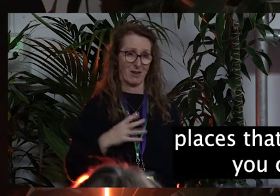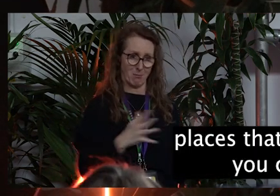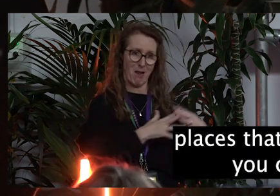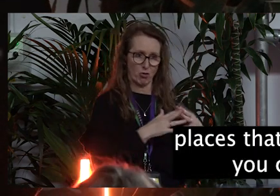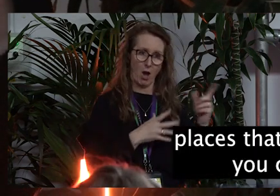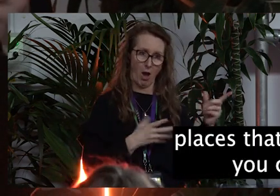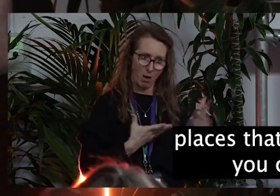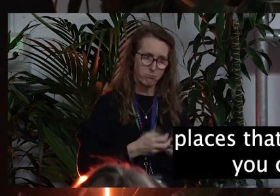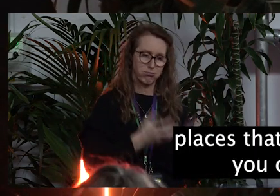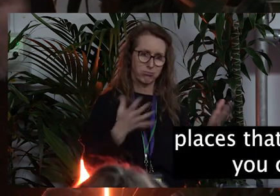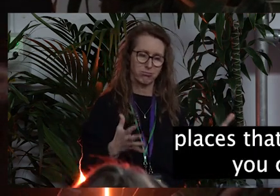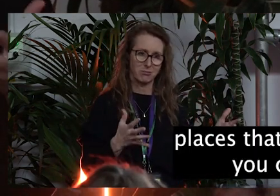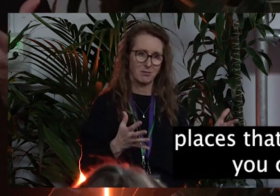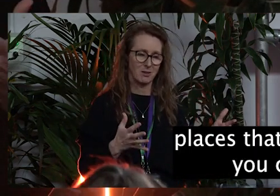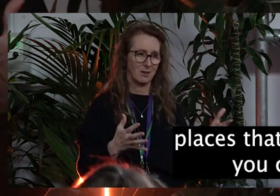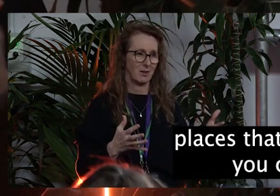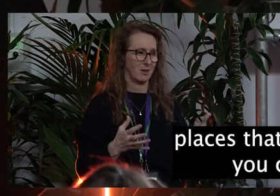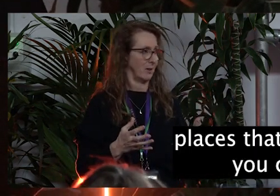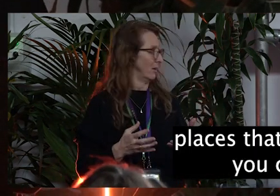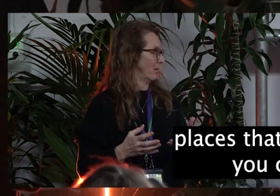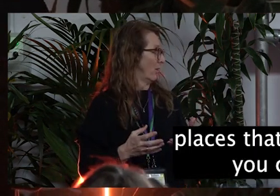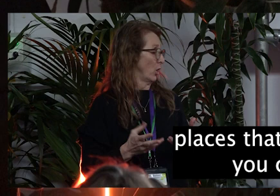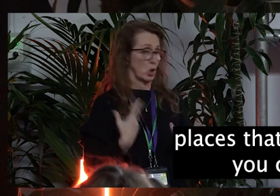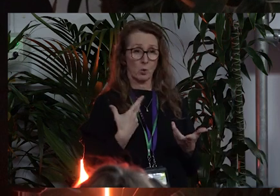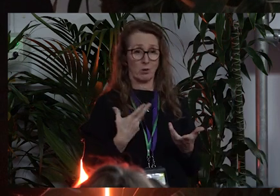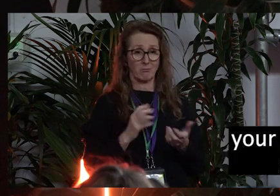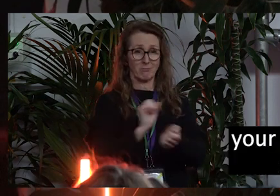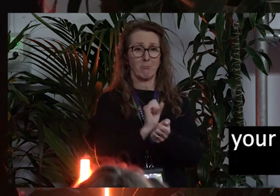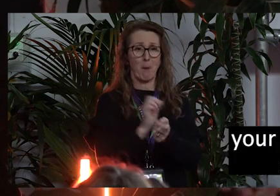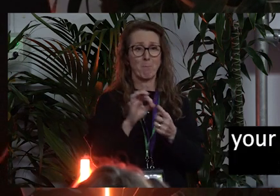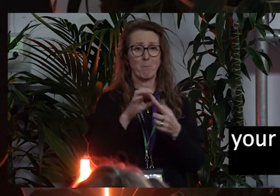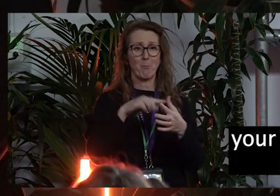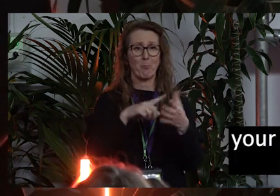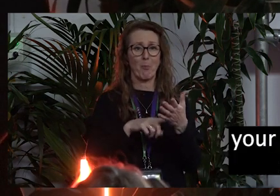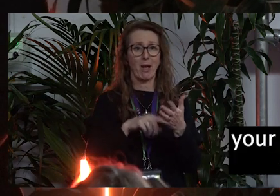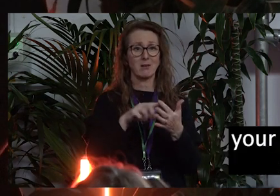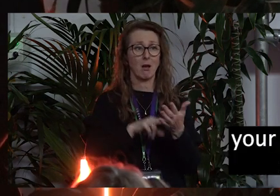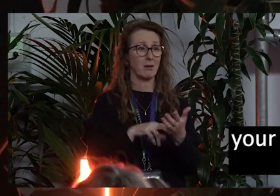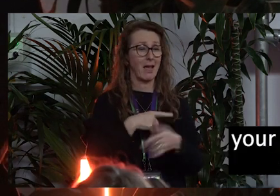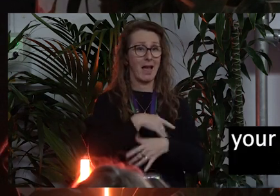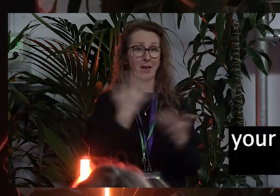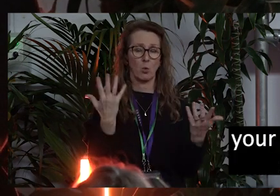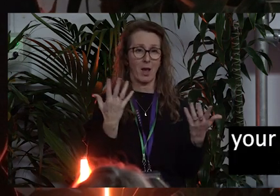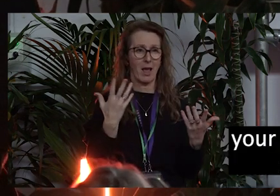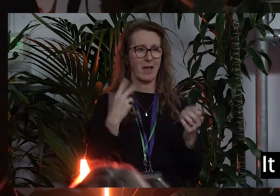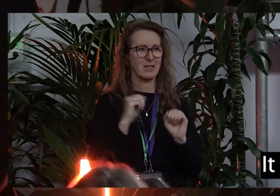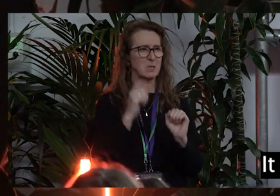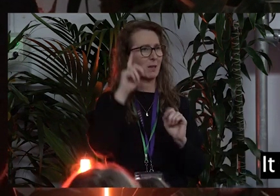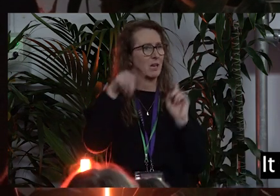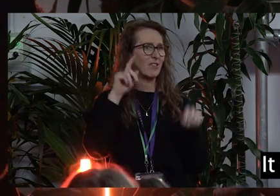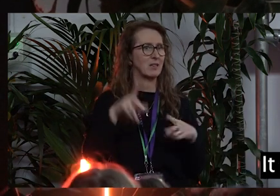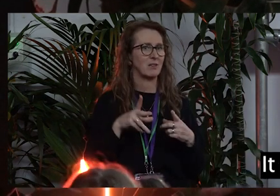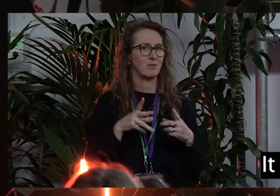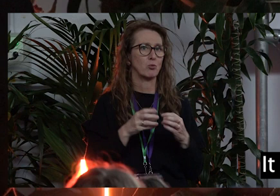biggest places that things are getting patented, you can patent basically everywhere. Your product needs to be innovative, it needs to be inventive, it needs